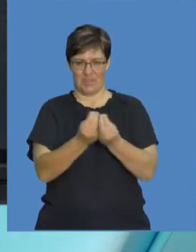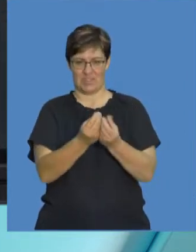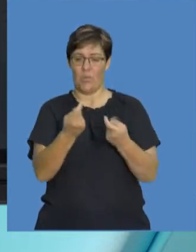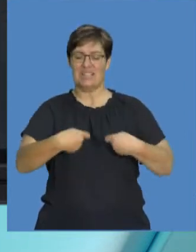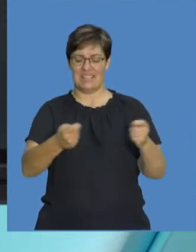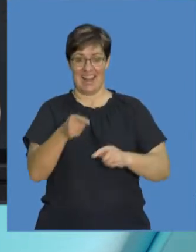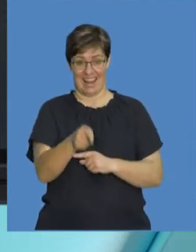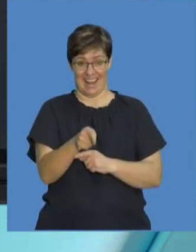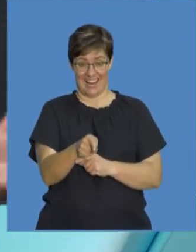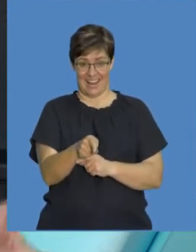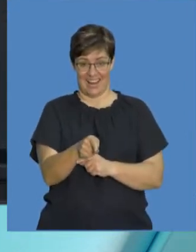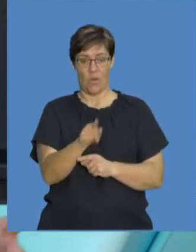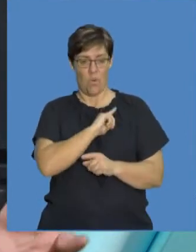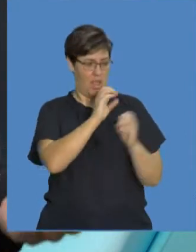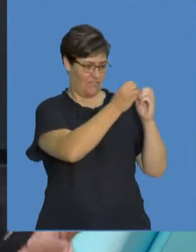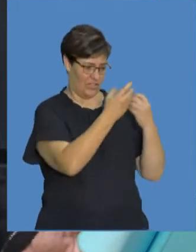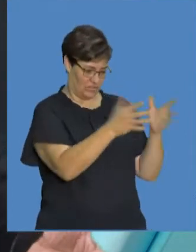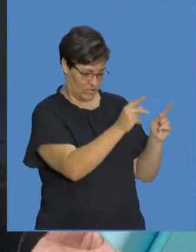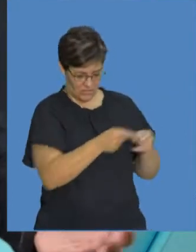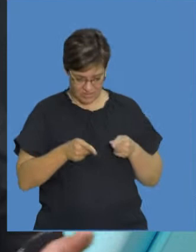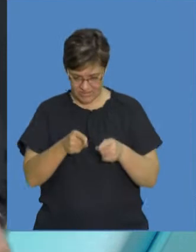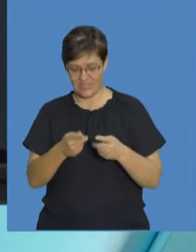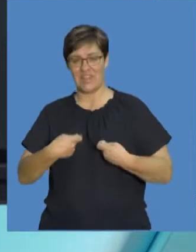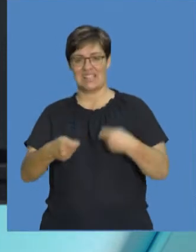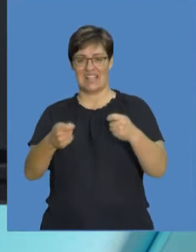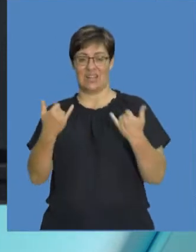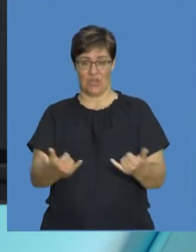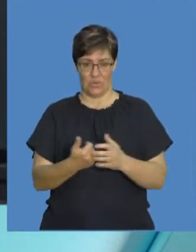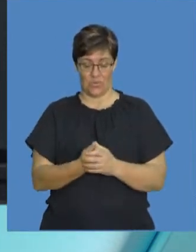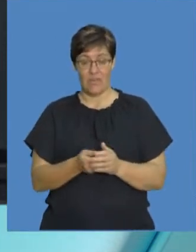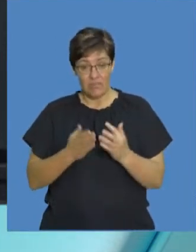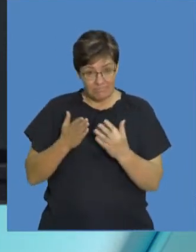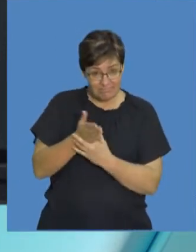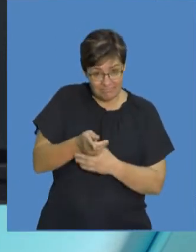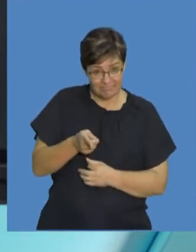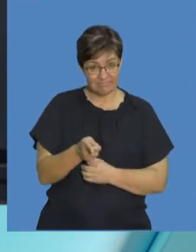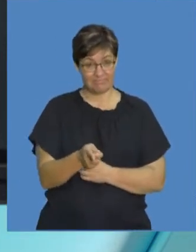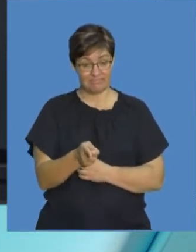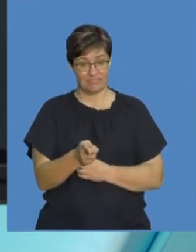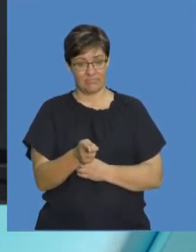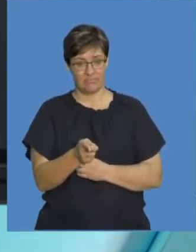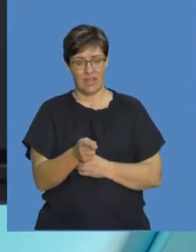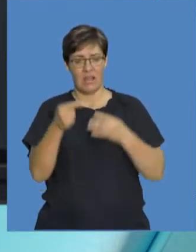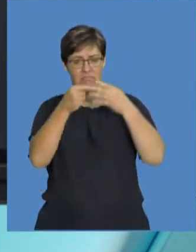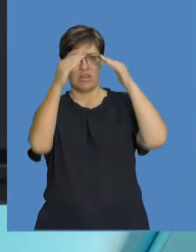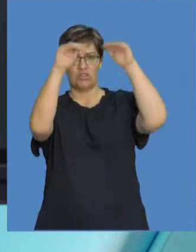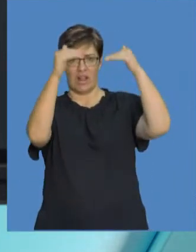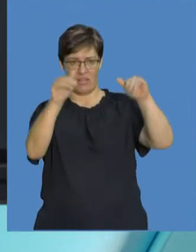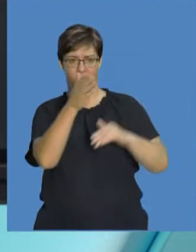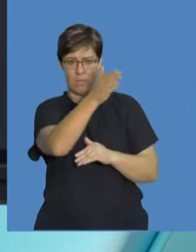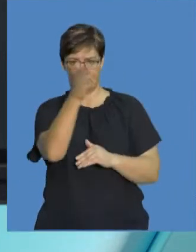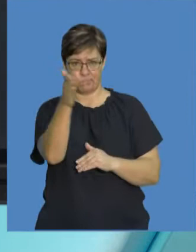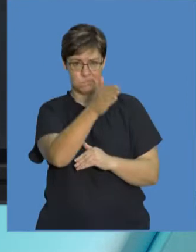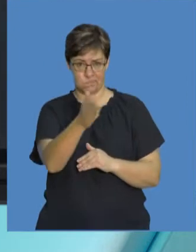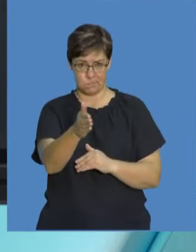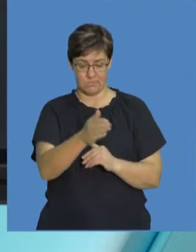selling the goods that we have manufactured already. So when you walk in there, right, you've got items on the shelves,